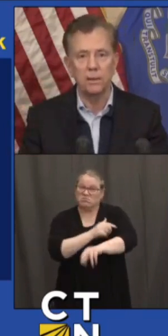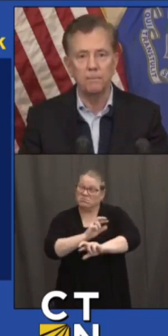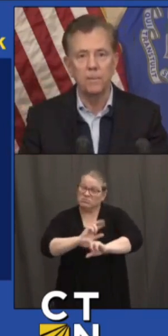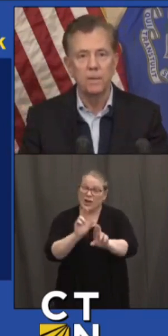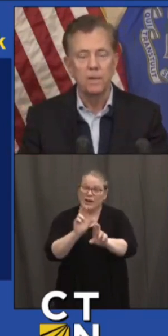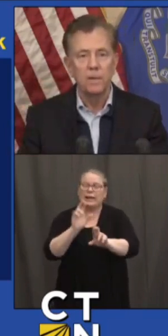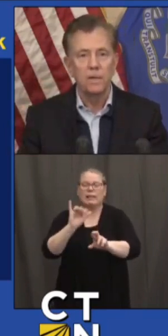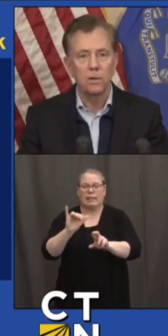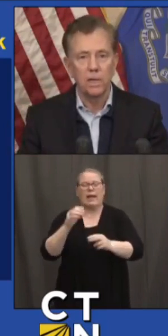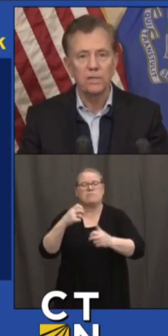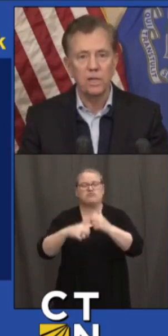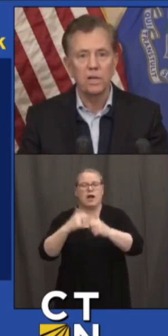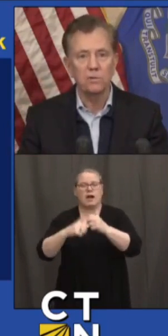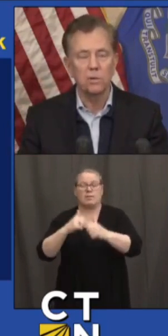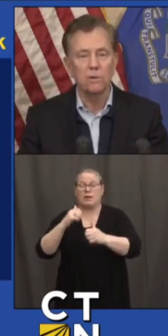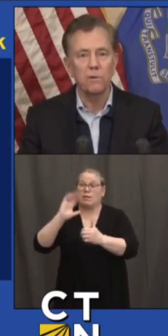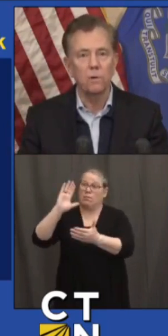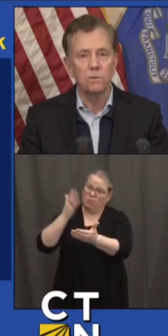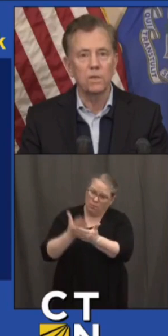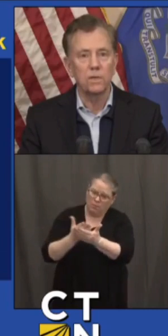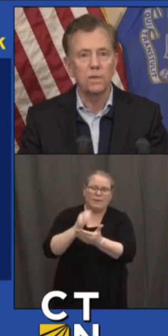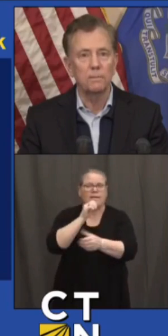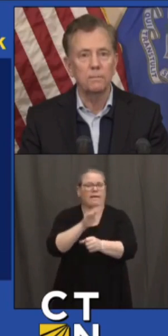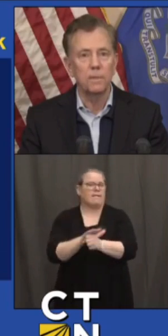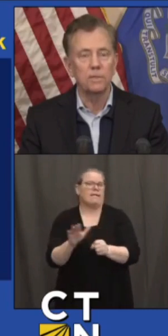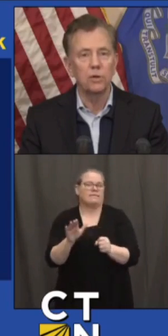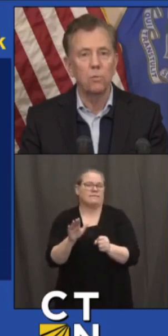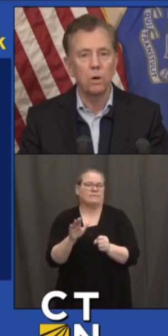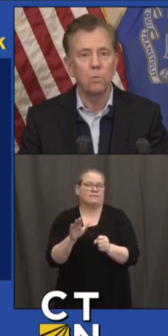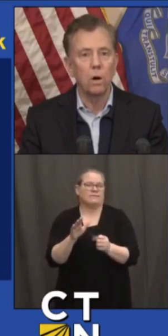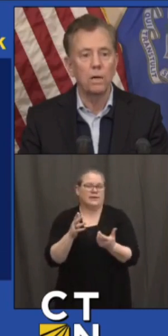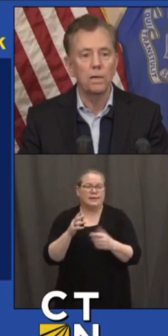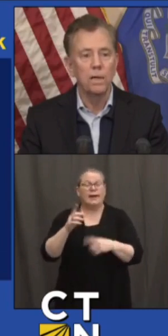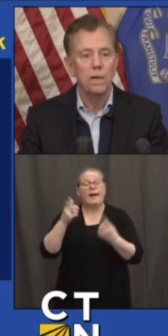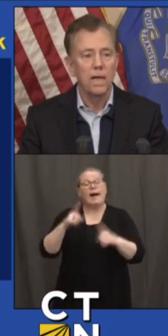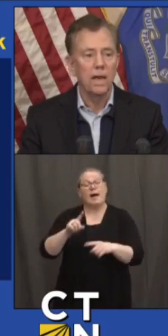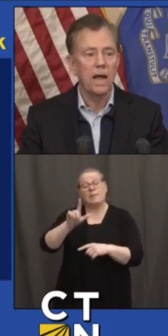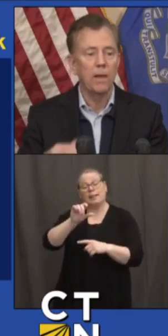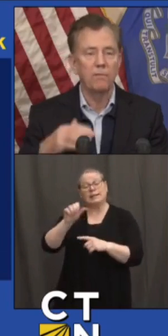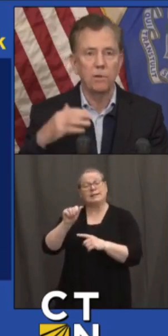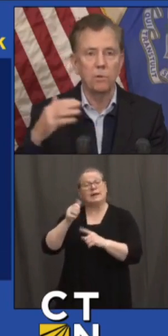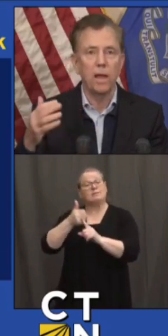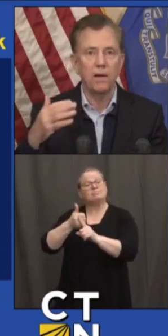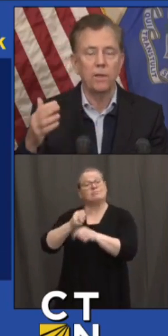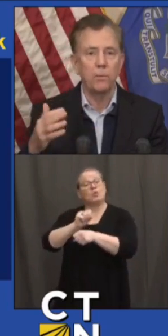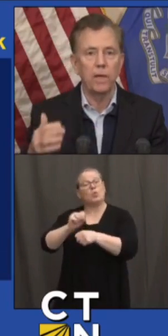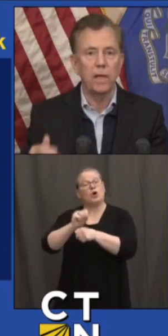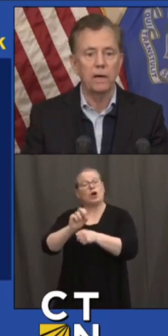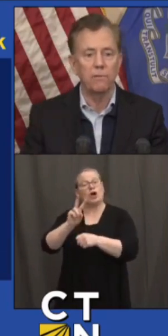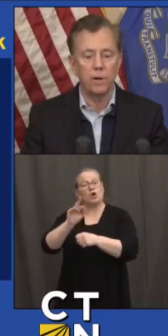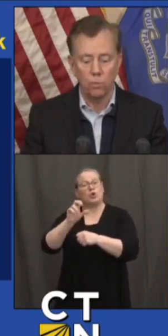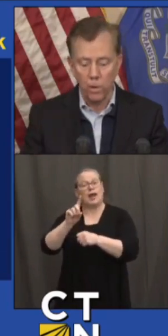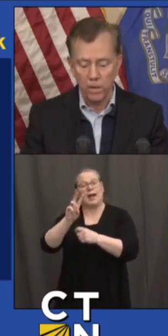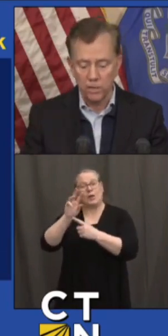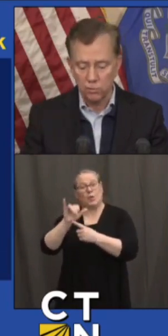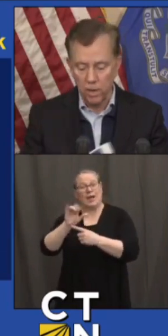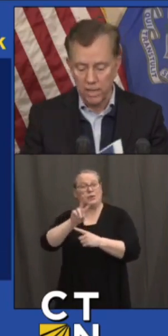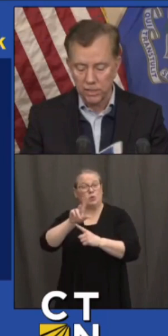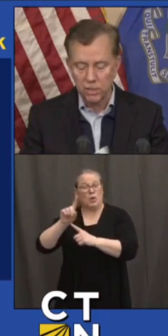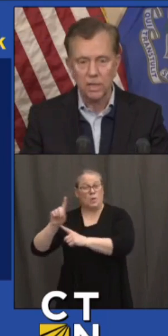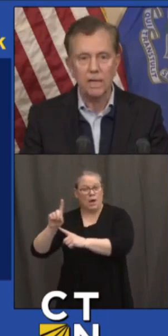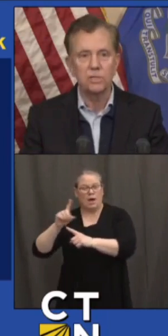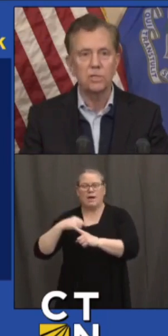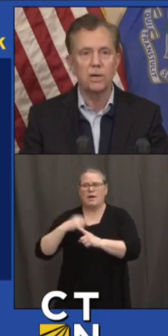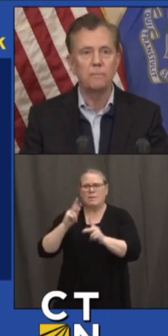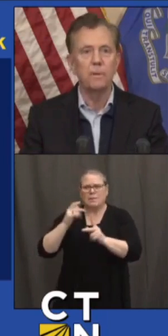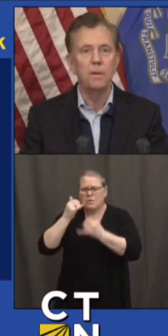that, Lisa hears on the phones at 211, and how we have to do everything we can if we're going to win this